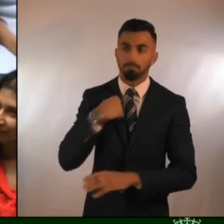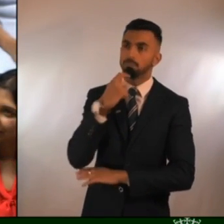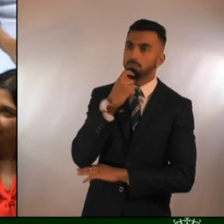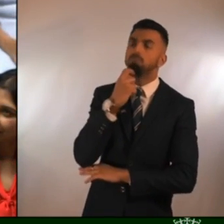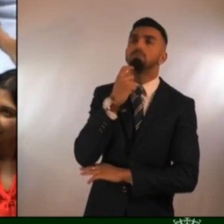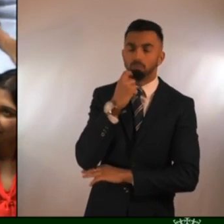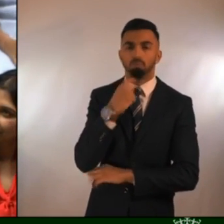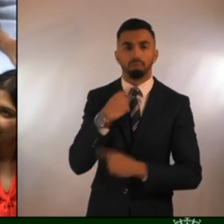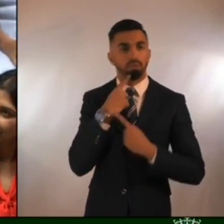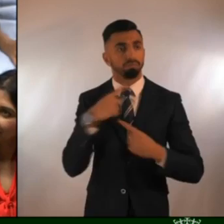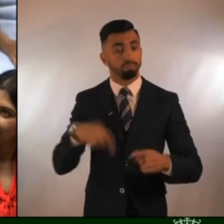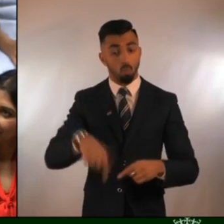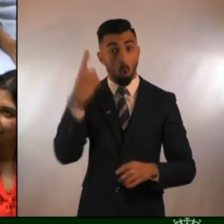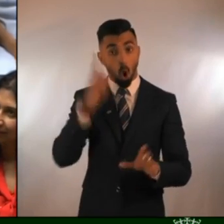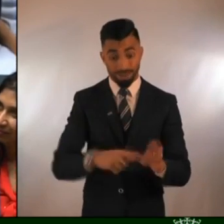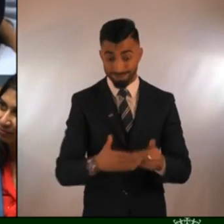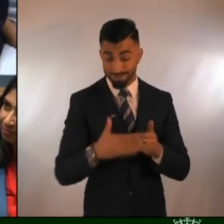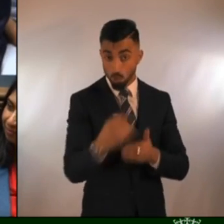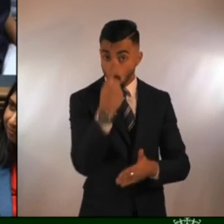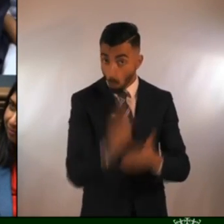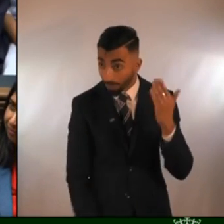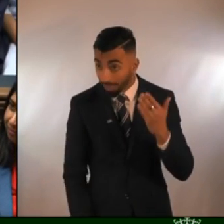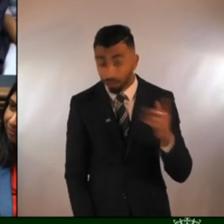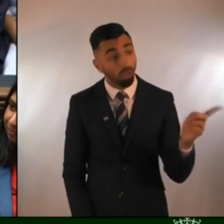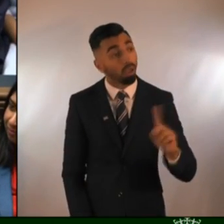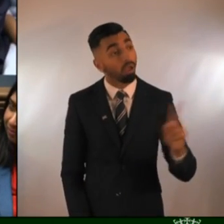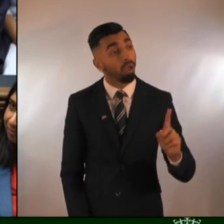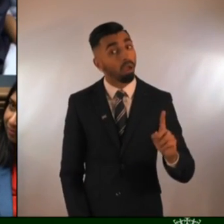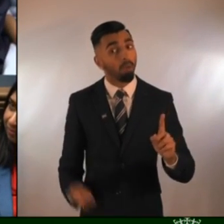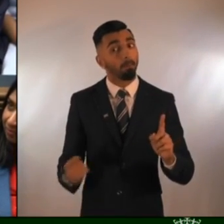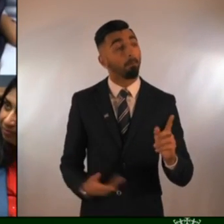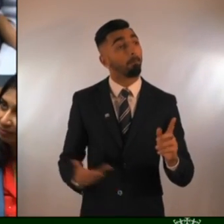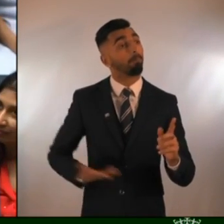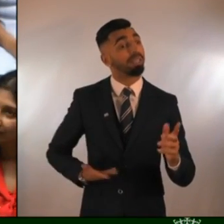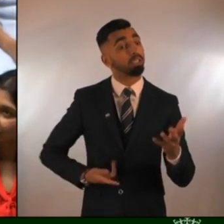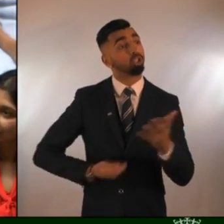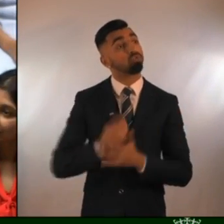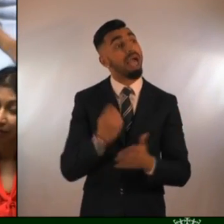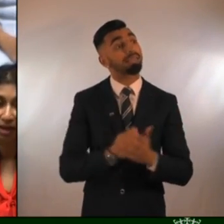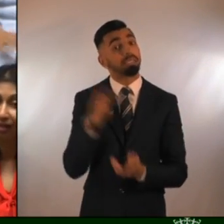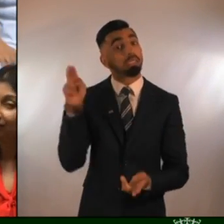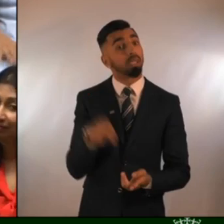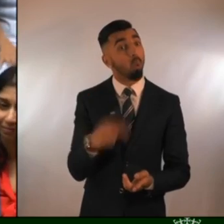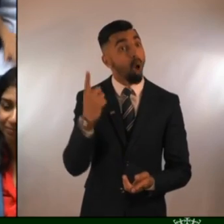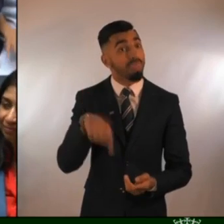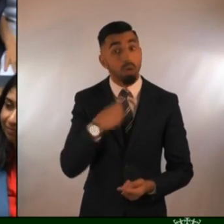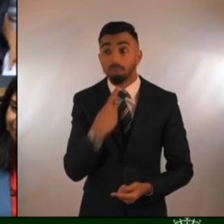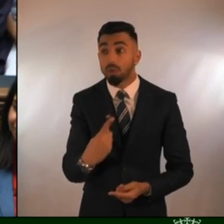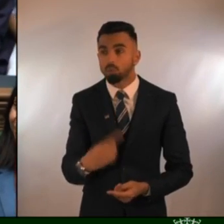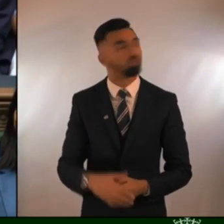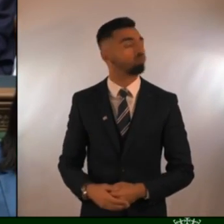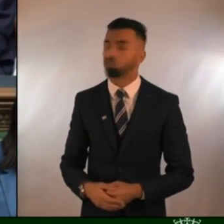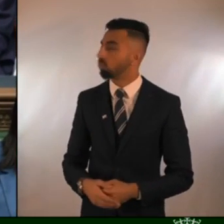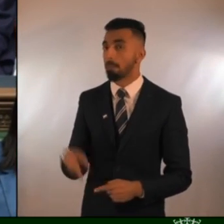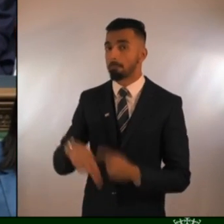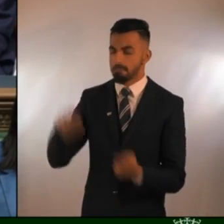for this year, the business rate discount for pubs will not be £1,000, it will be £5,000.